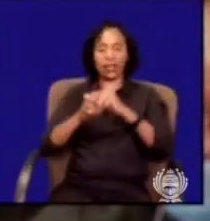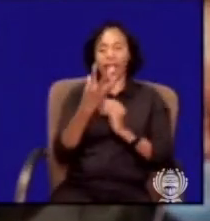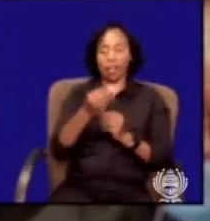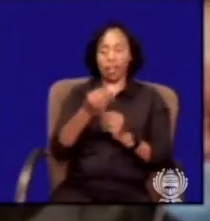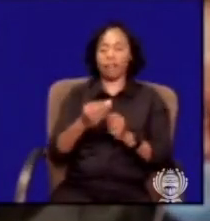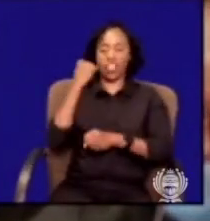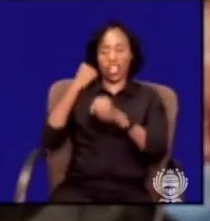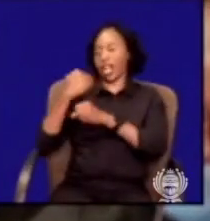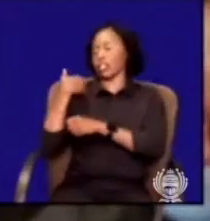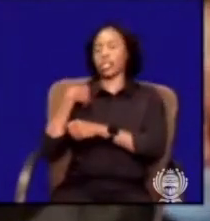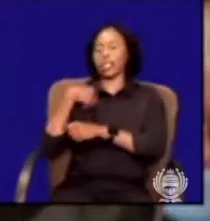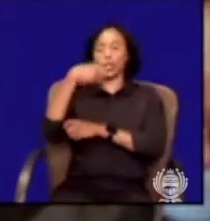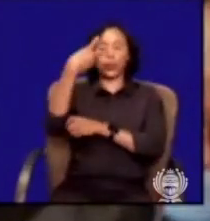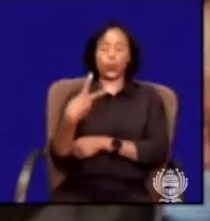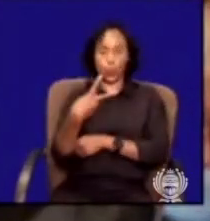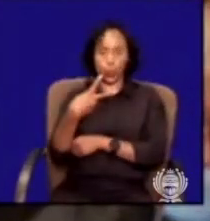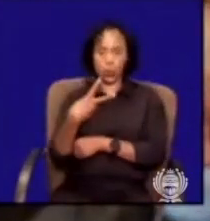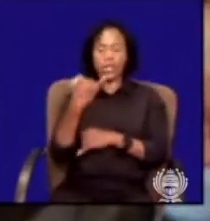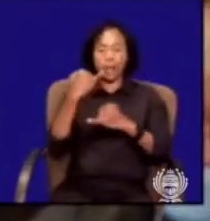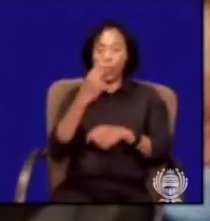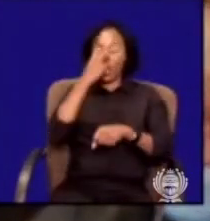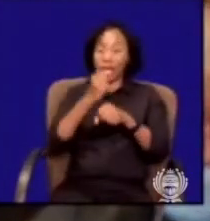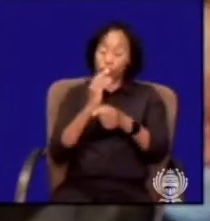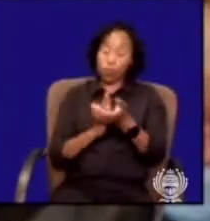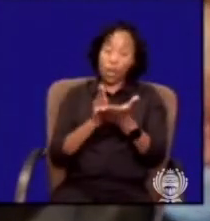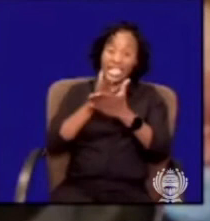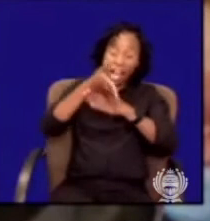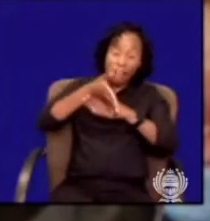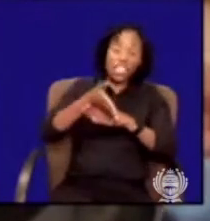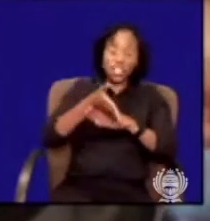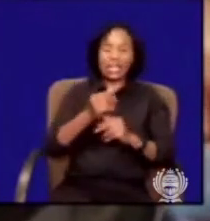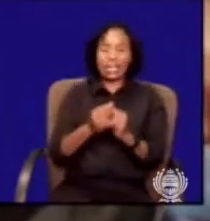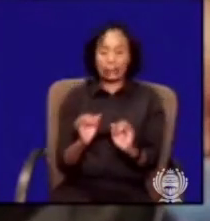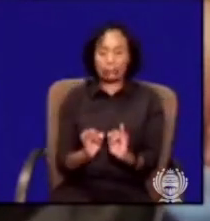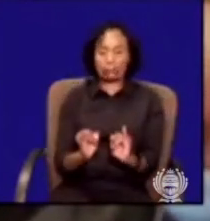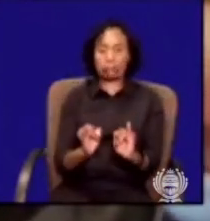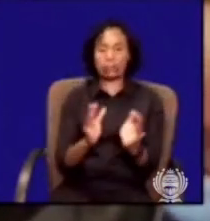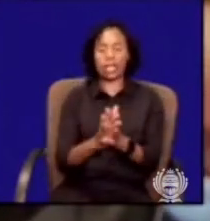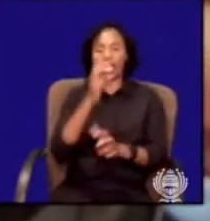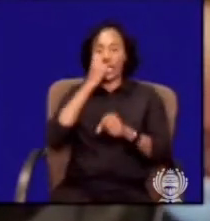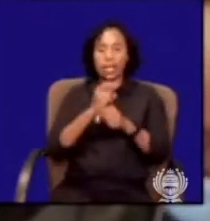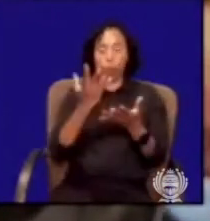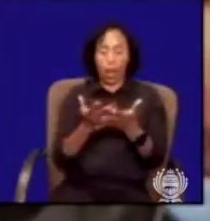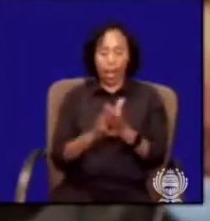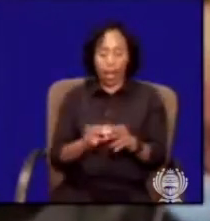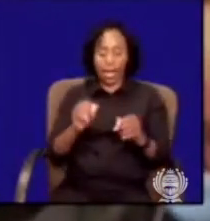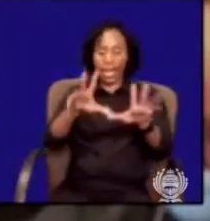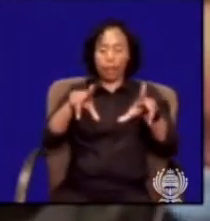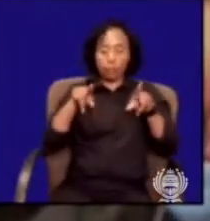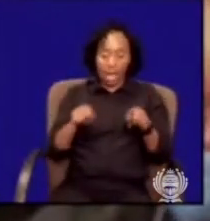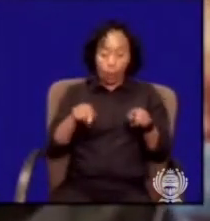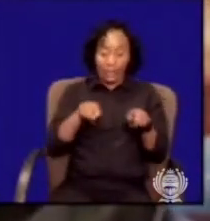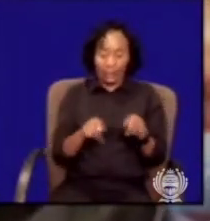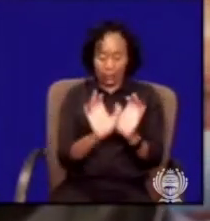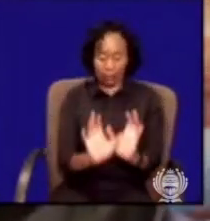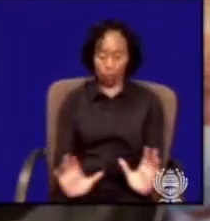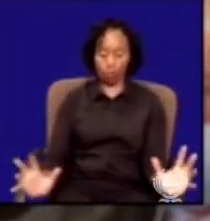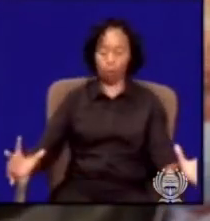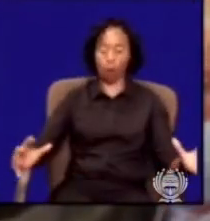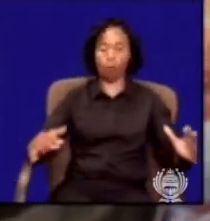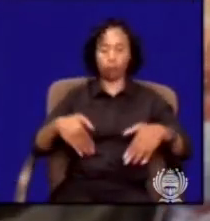did not mention an intervention which is so desperately required in the Port of Cape Town. It is literally sinking